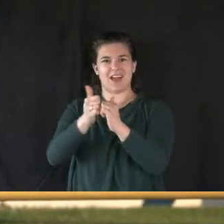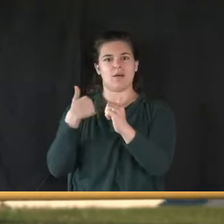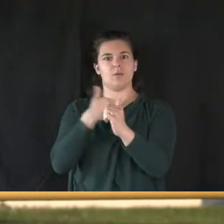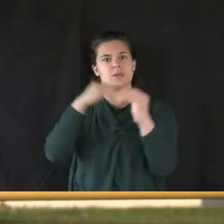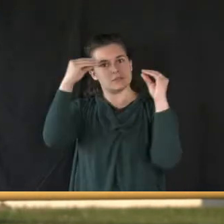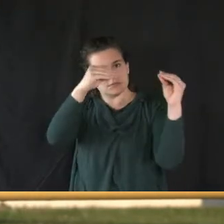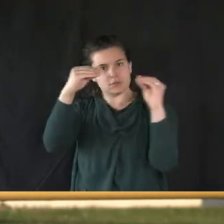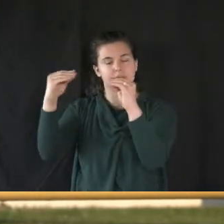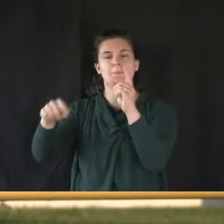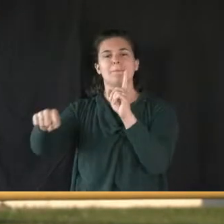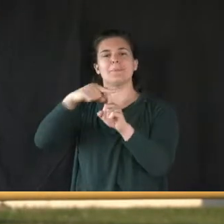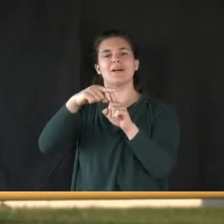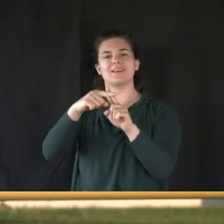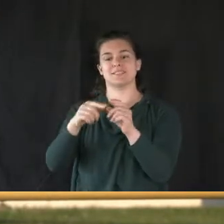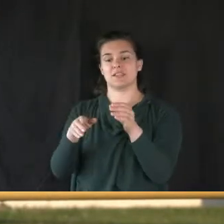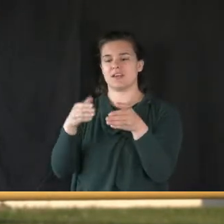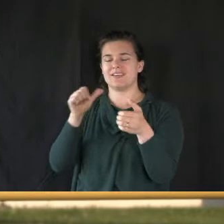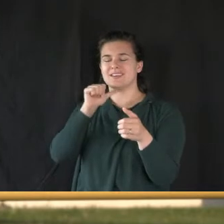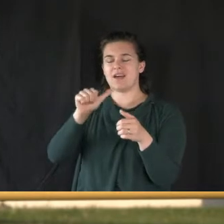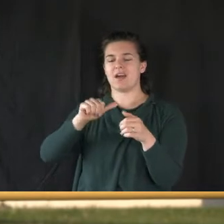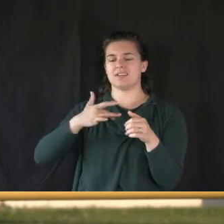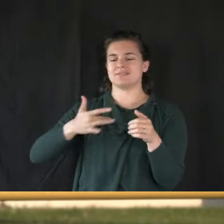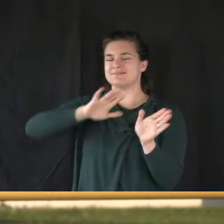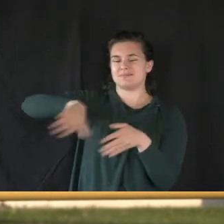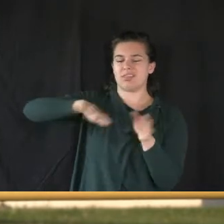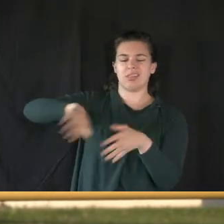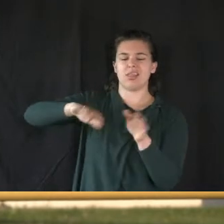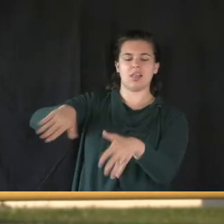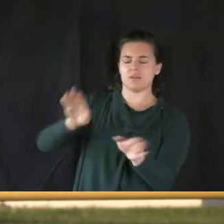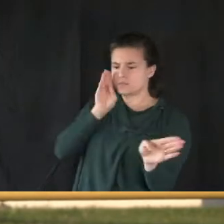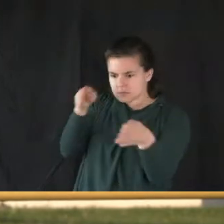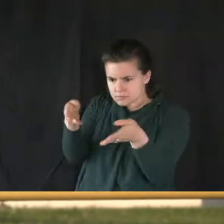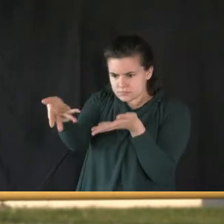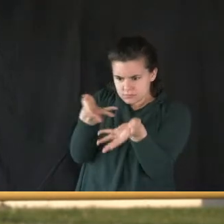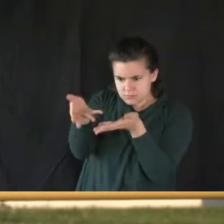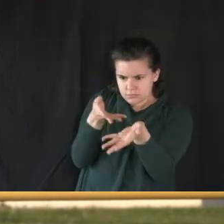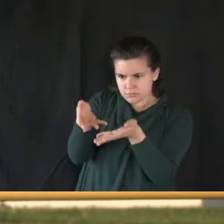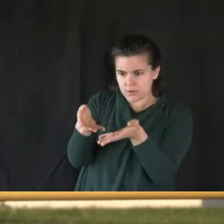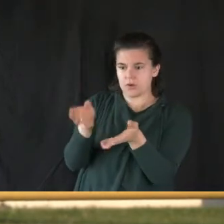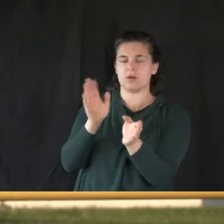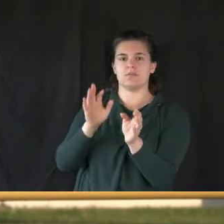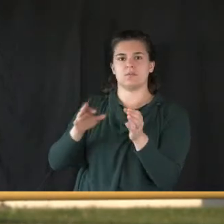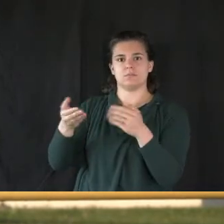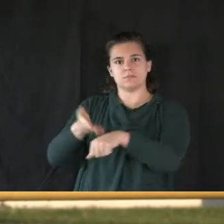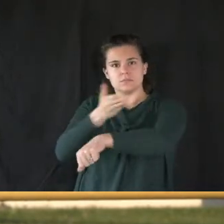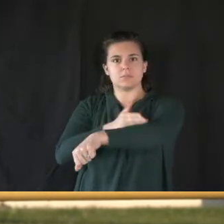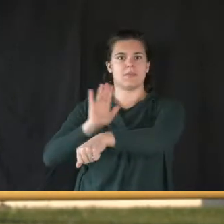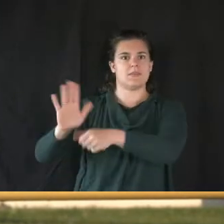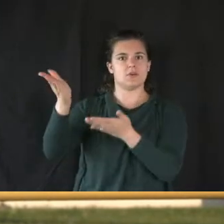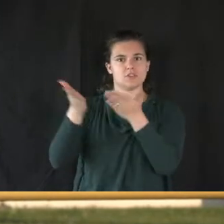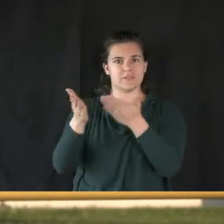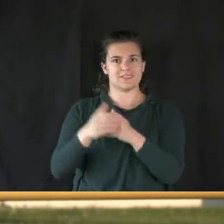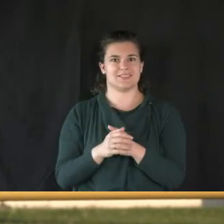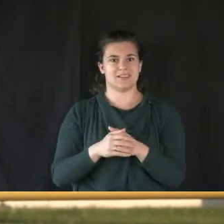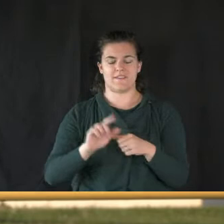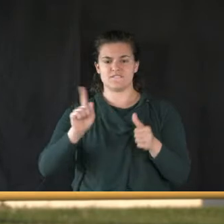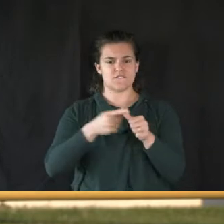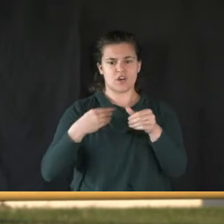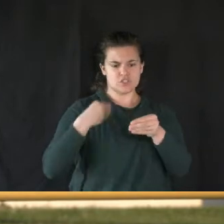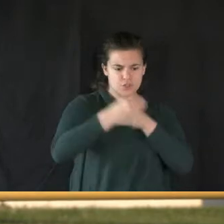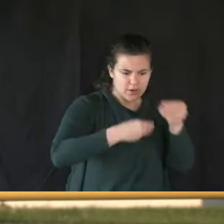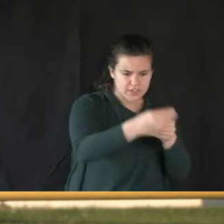the underserved, first-generation students, of which I'm one, and those with